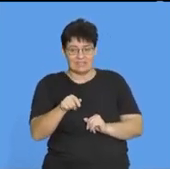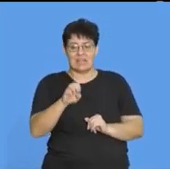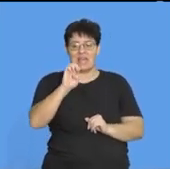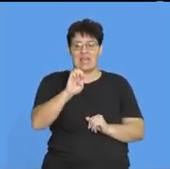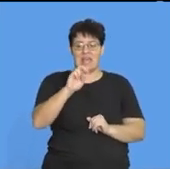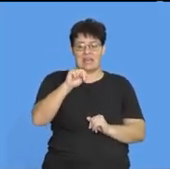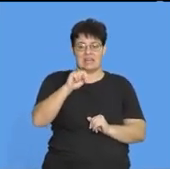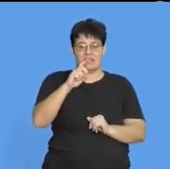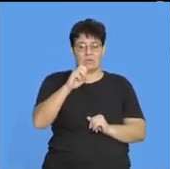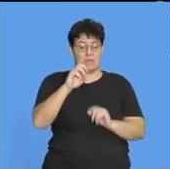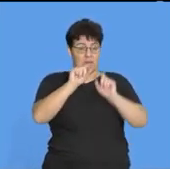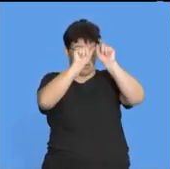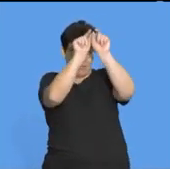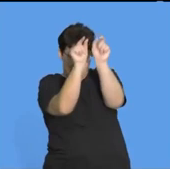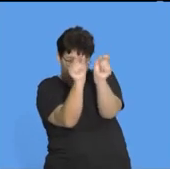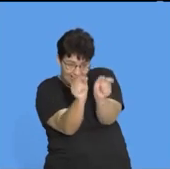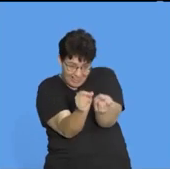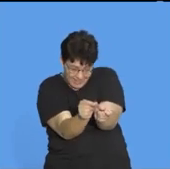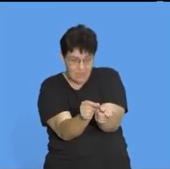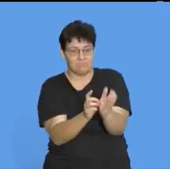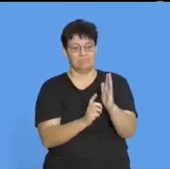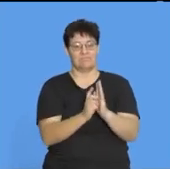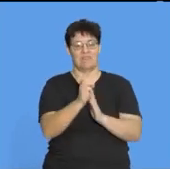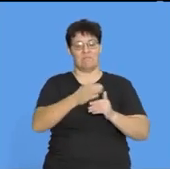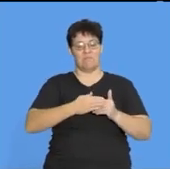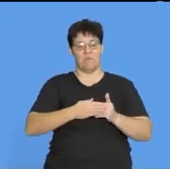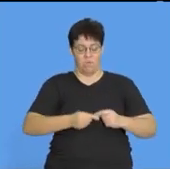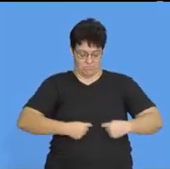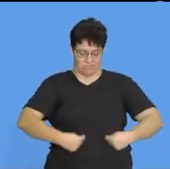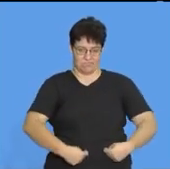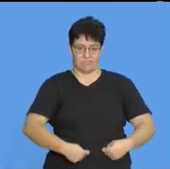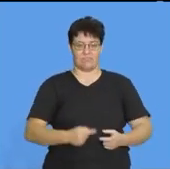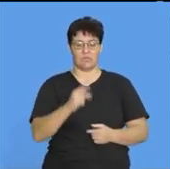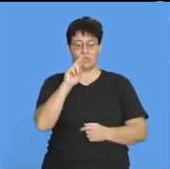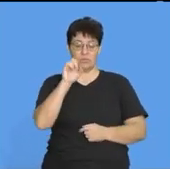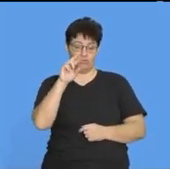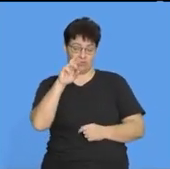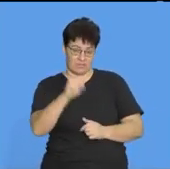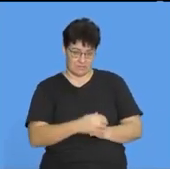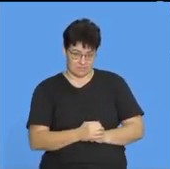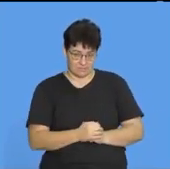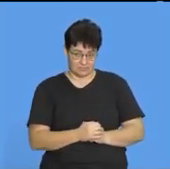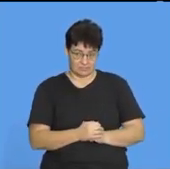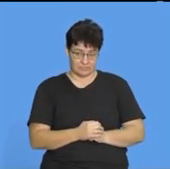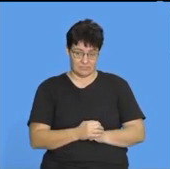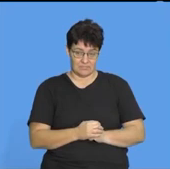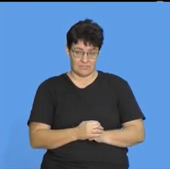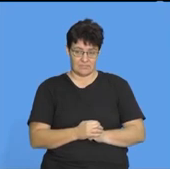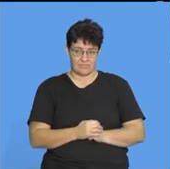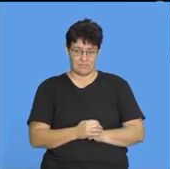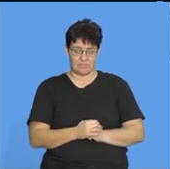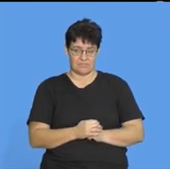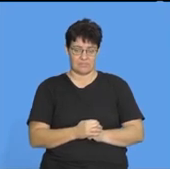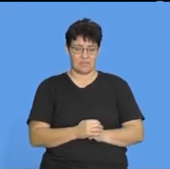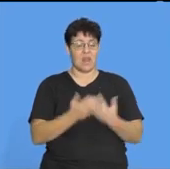and the lining of the uterus. Okay. In our next slide, we